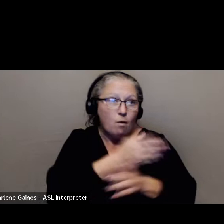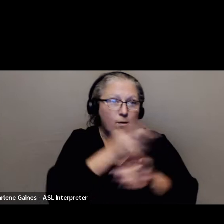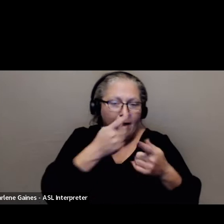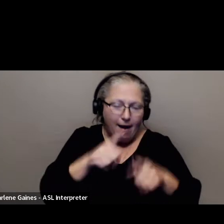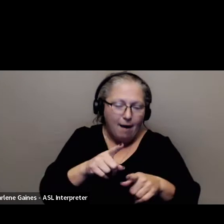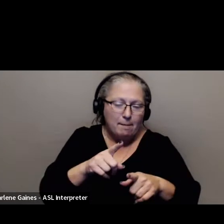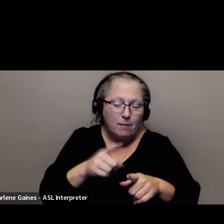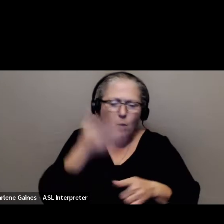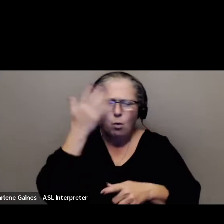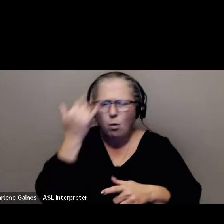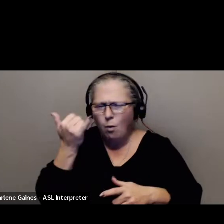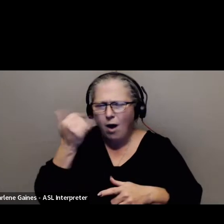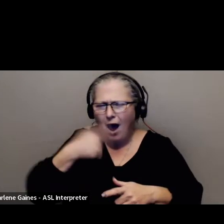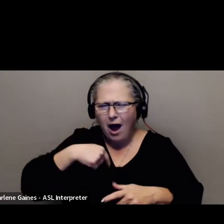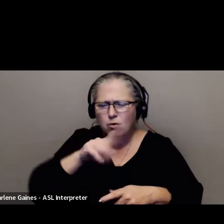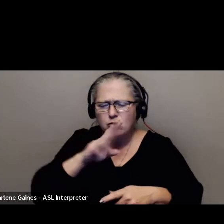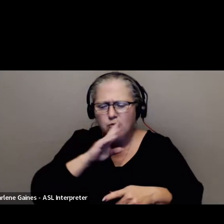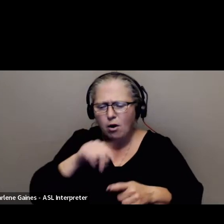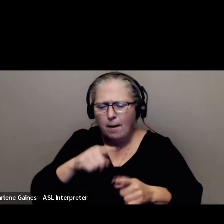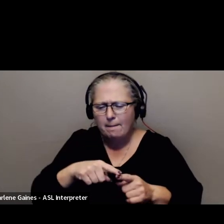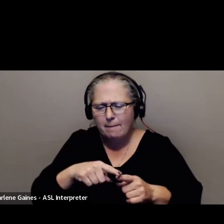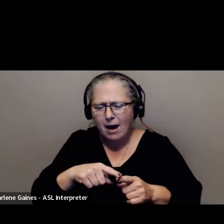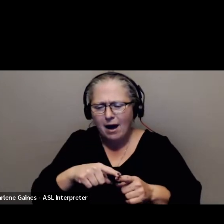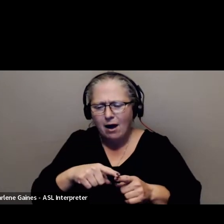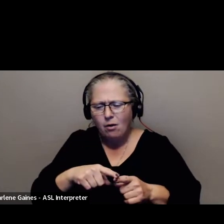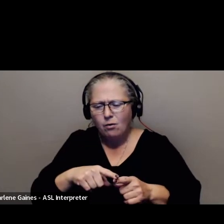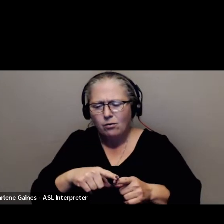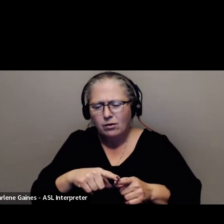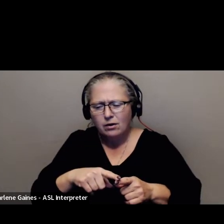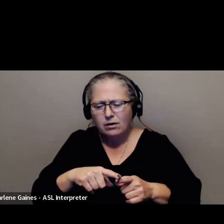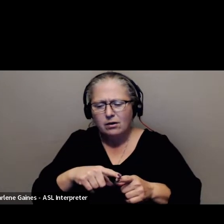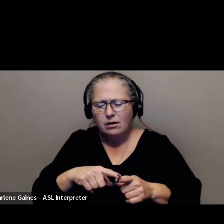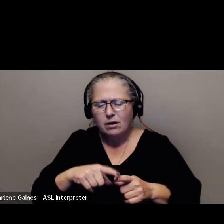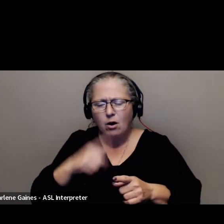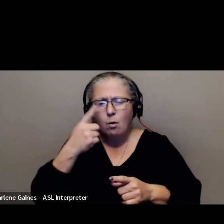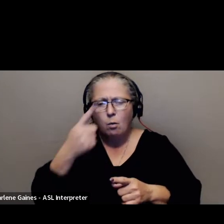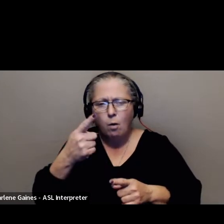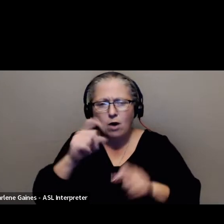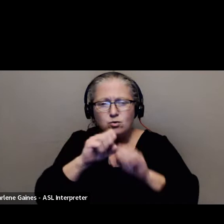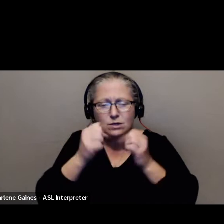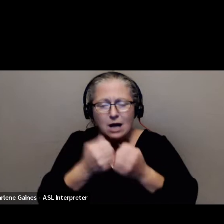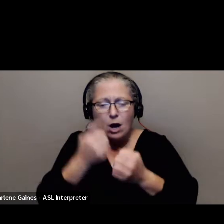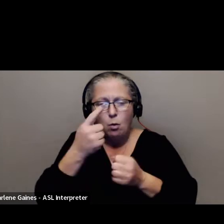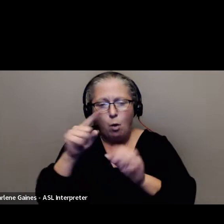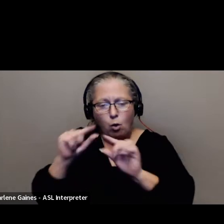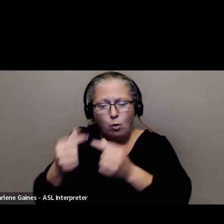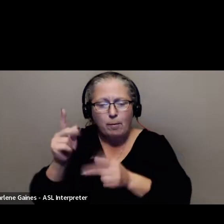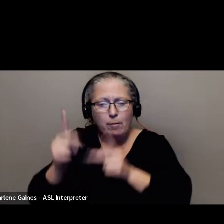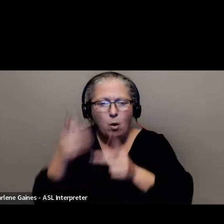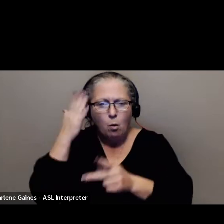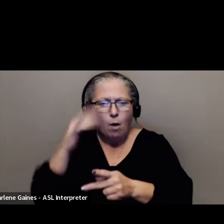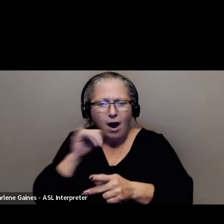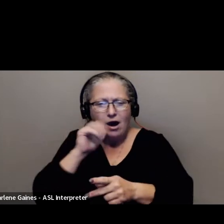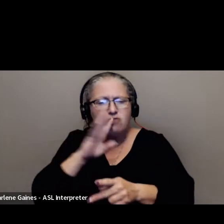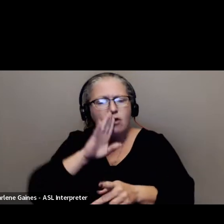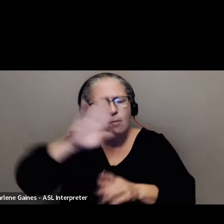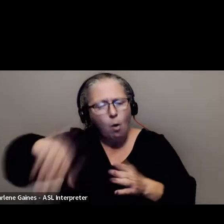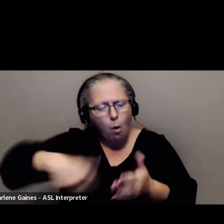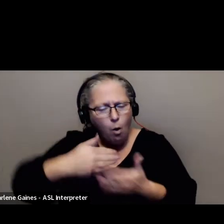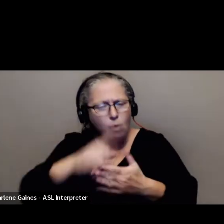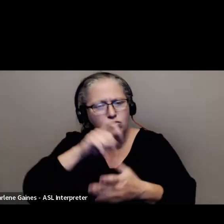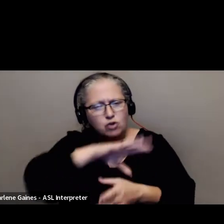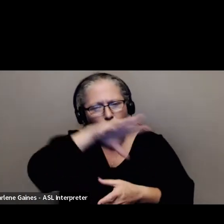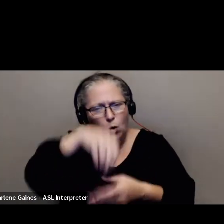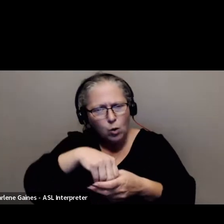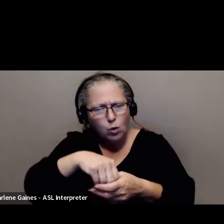like, why we are just talking about one society or one class of people, why we are not talking about all? So we should include